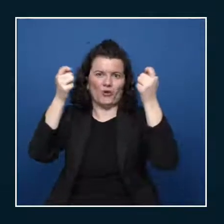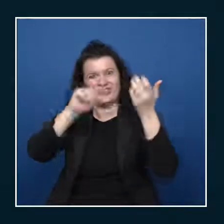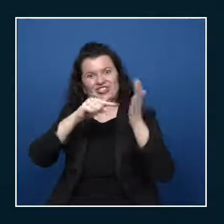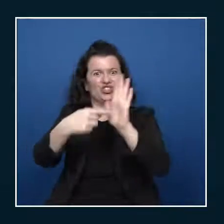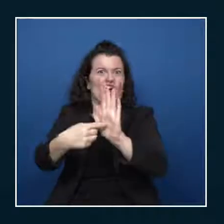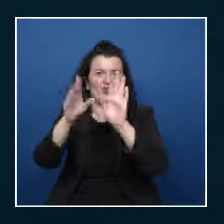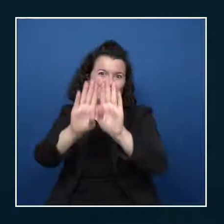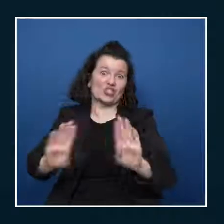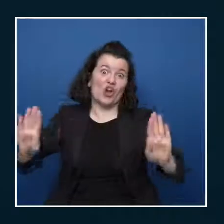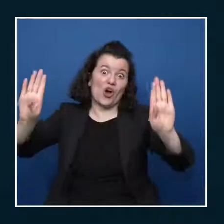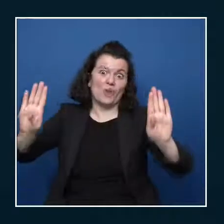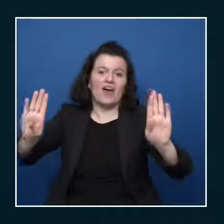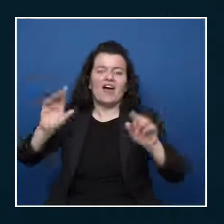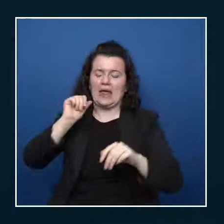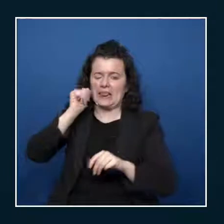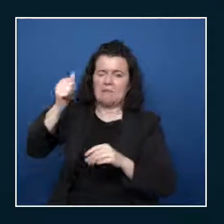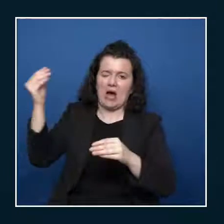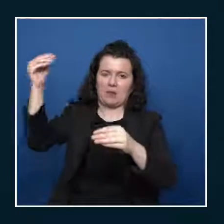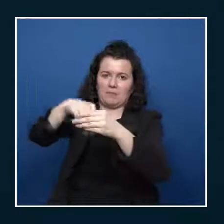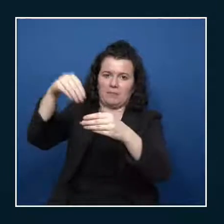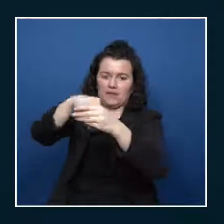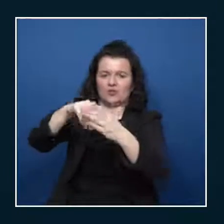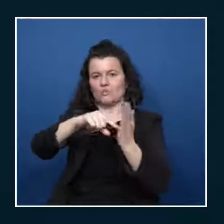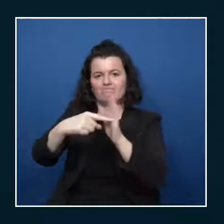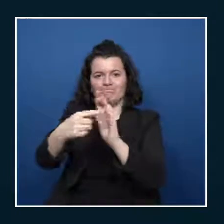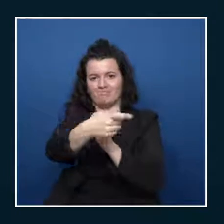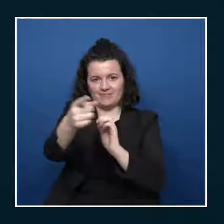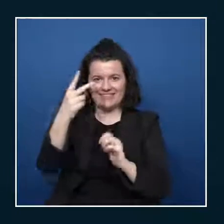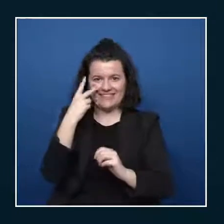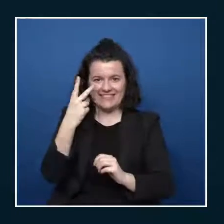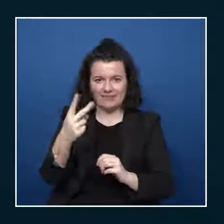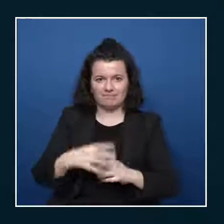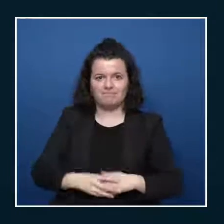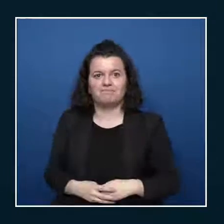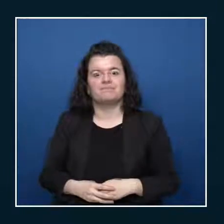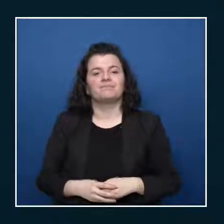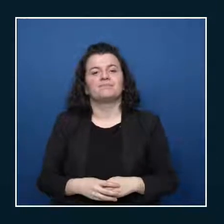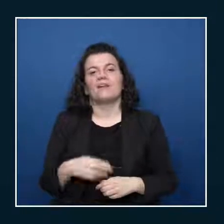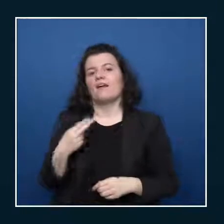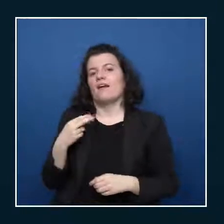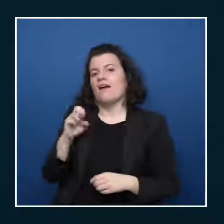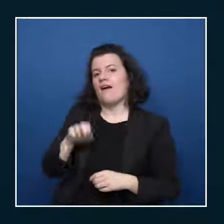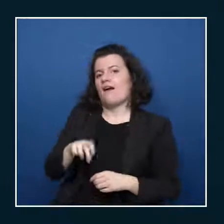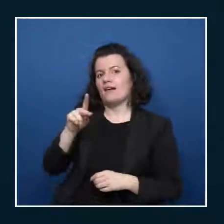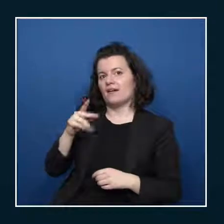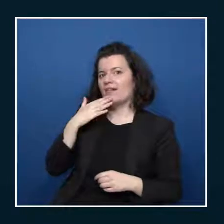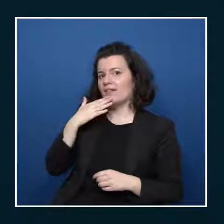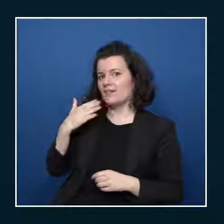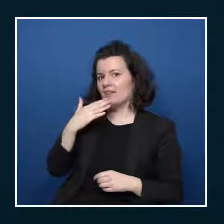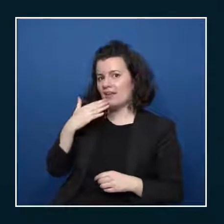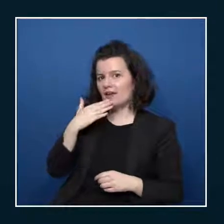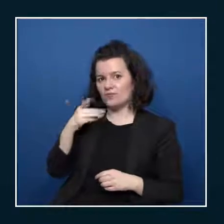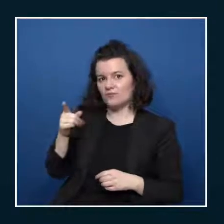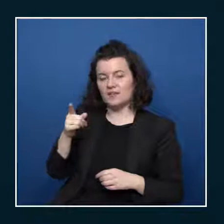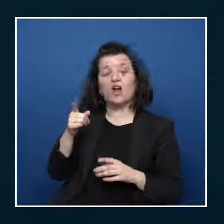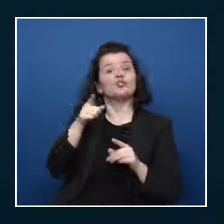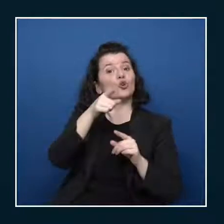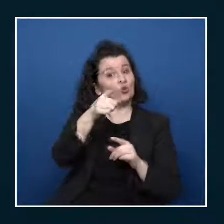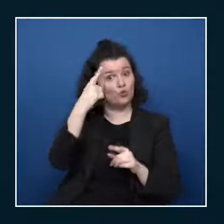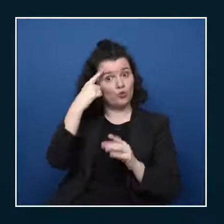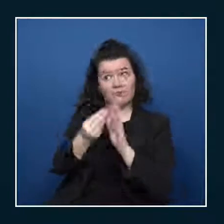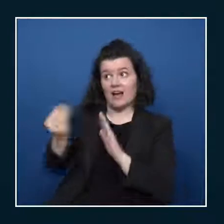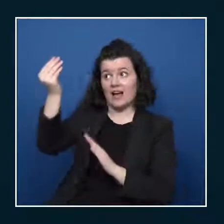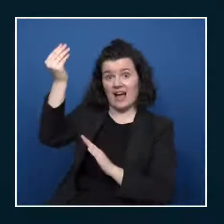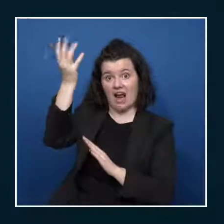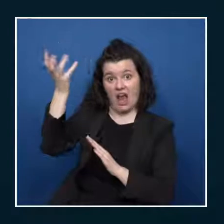Yeah, so it sounds ideal to just train your model in the cloud, pick it up, and then run it on the edge in a disconnected